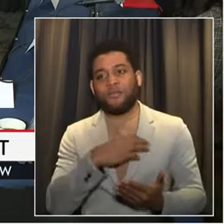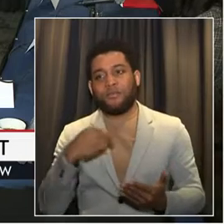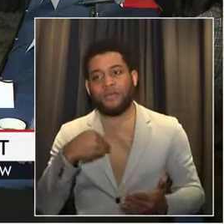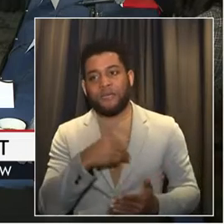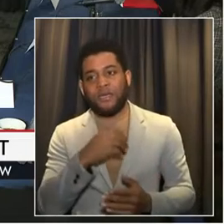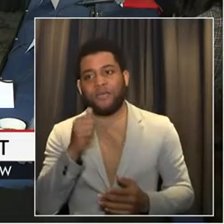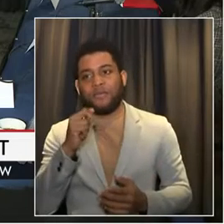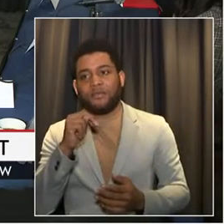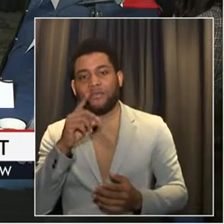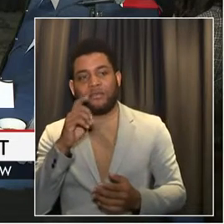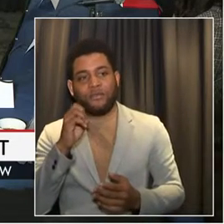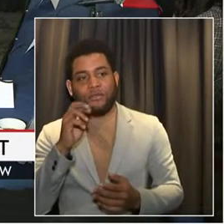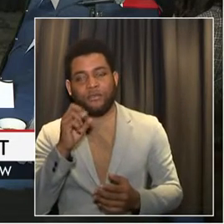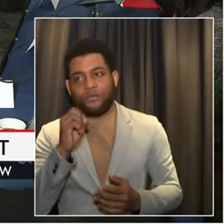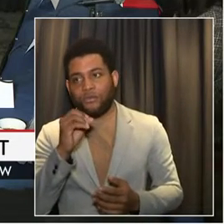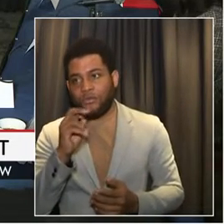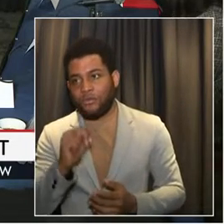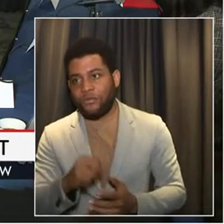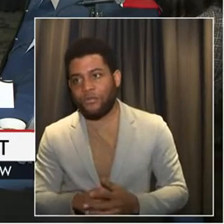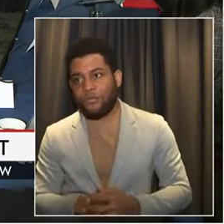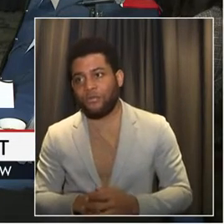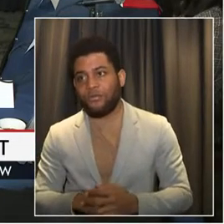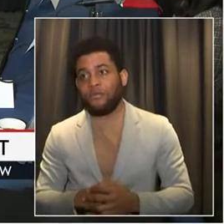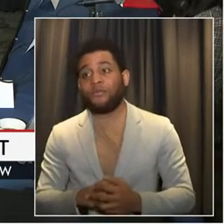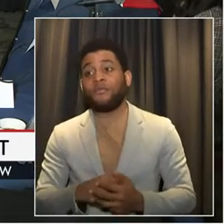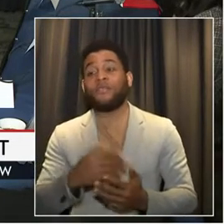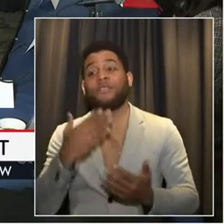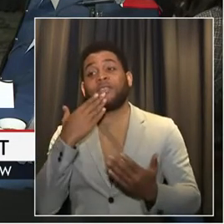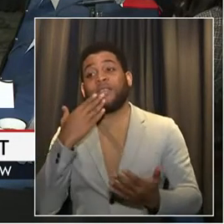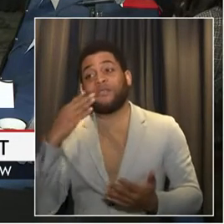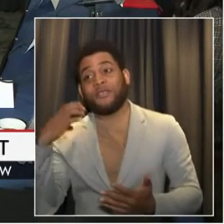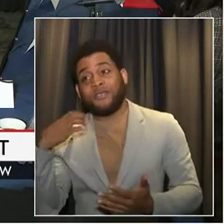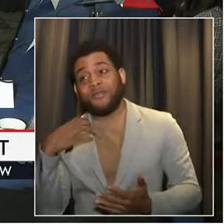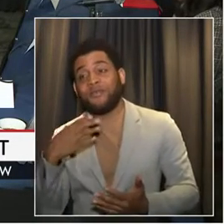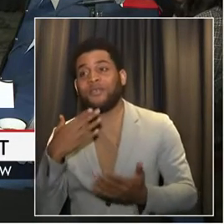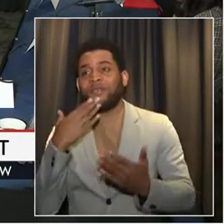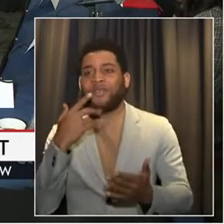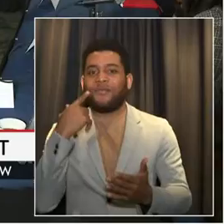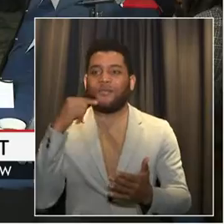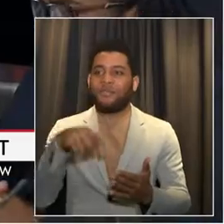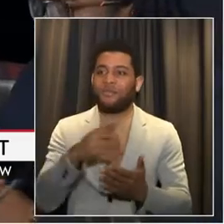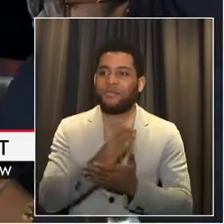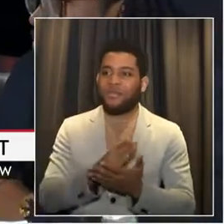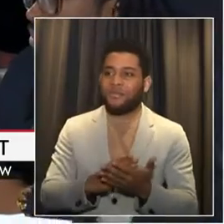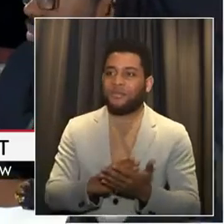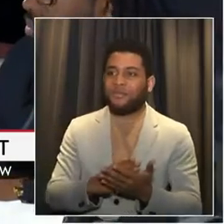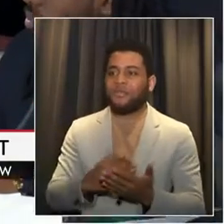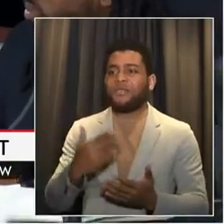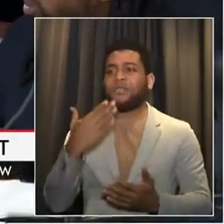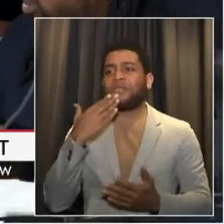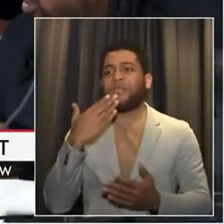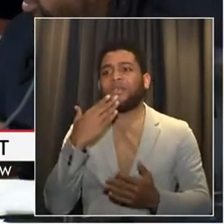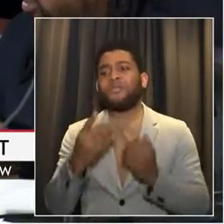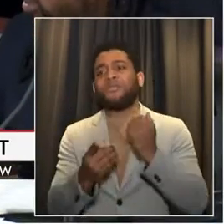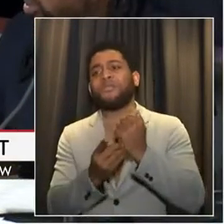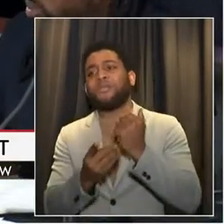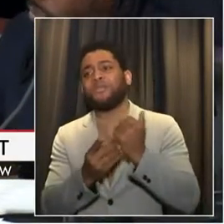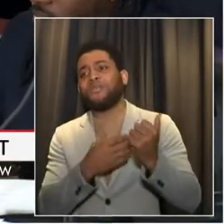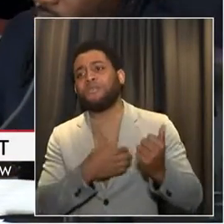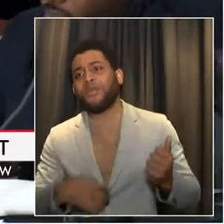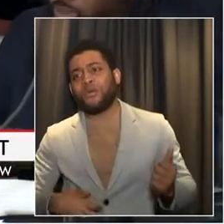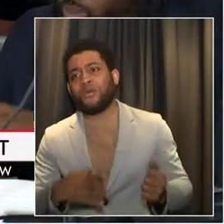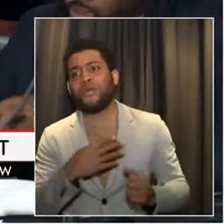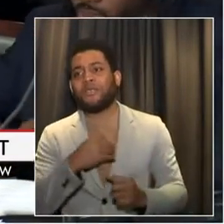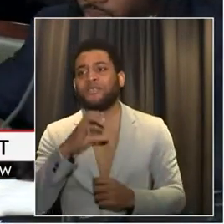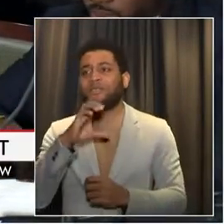Chairman, and thank you so much for this portion of the presentation, Deputy Mayor and City Administrator. I wanted to ask about two things as it pertains to